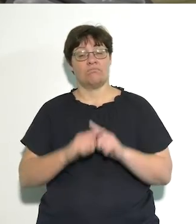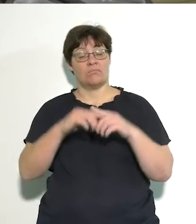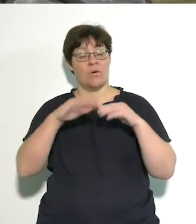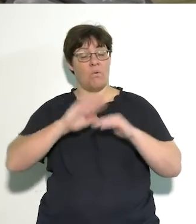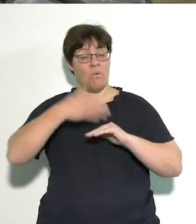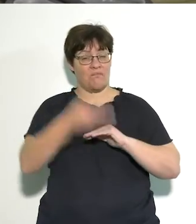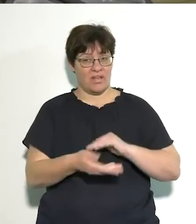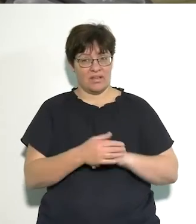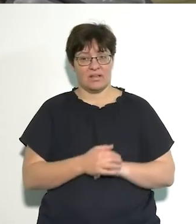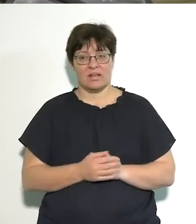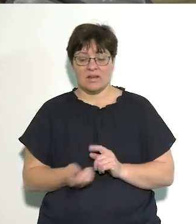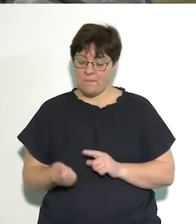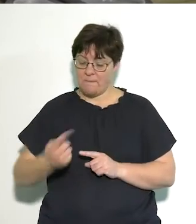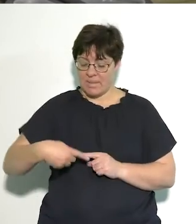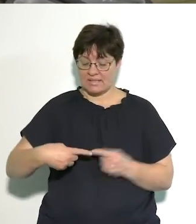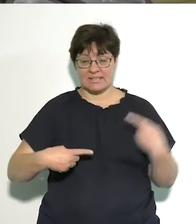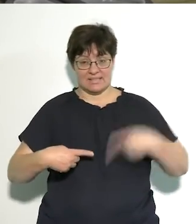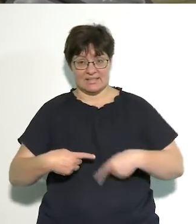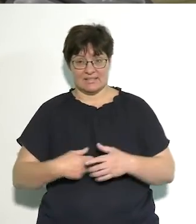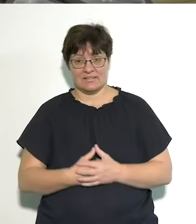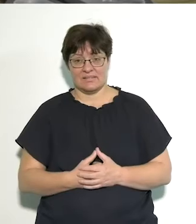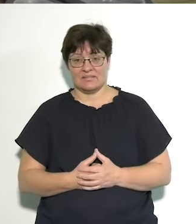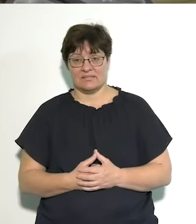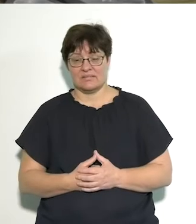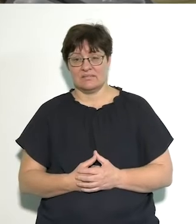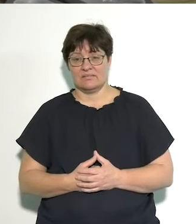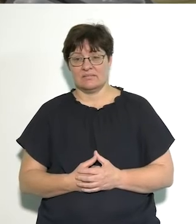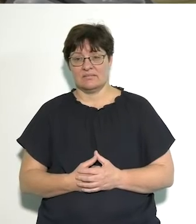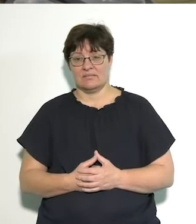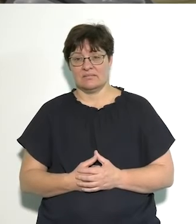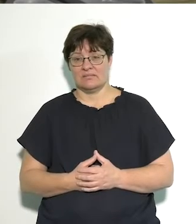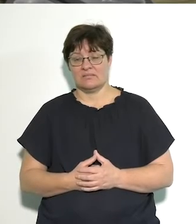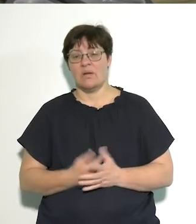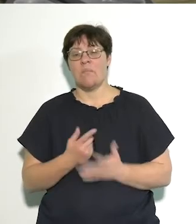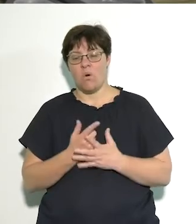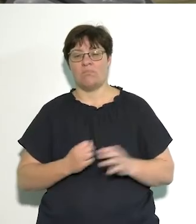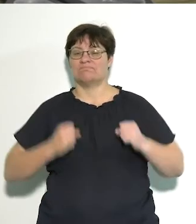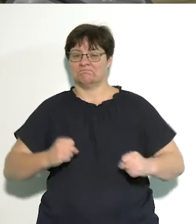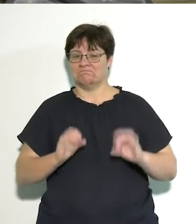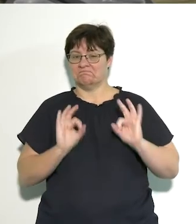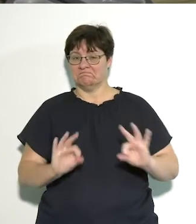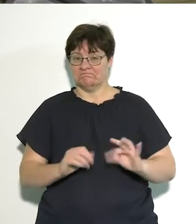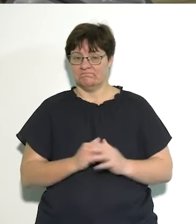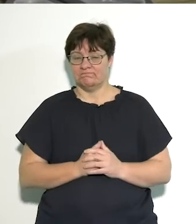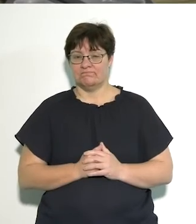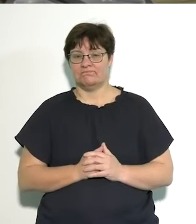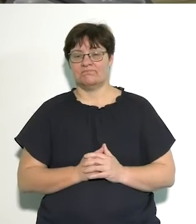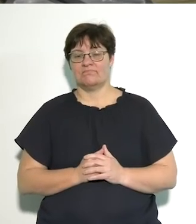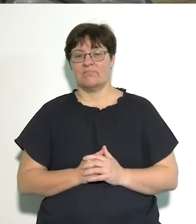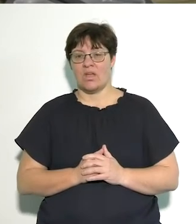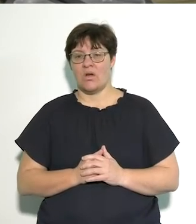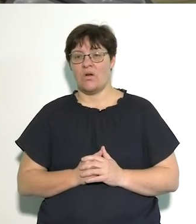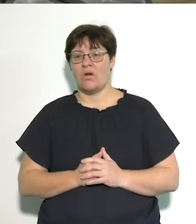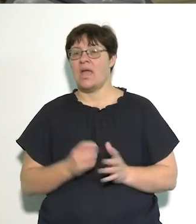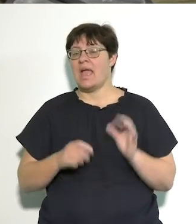over, and you can bend each part of the pipe cleaner backwards, just to secure it in place. And you